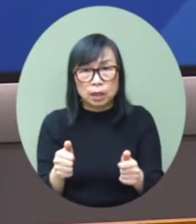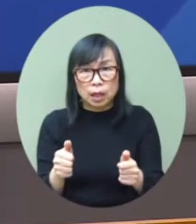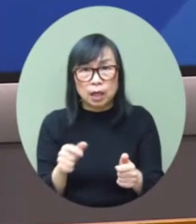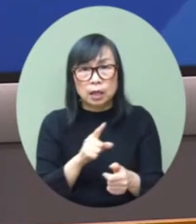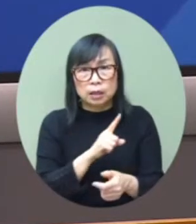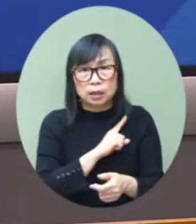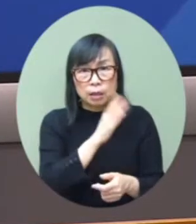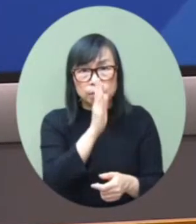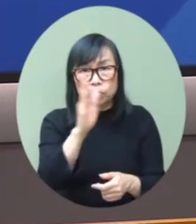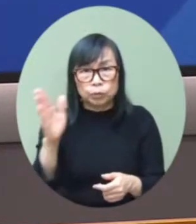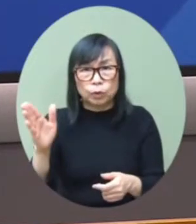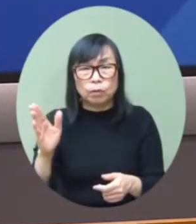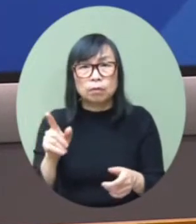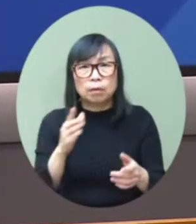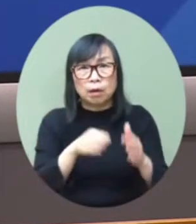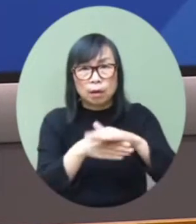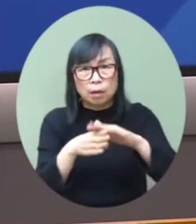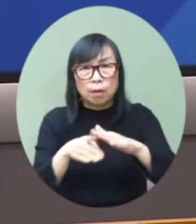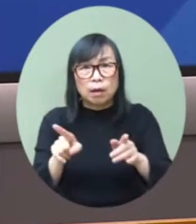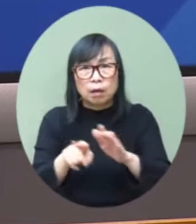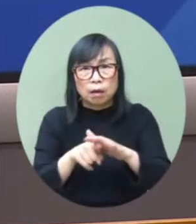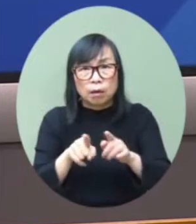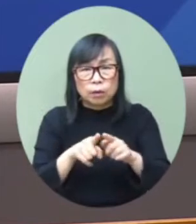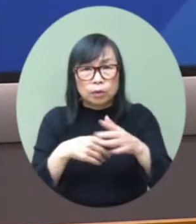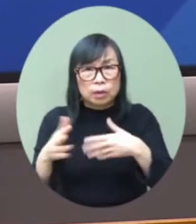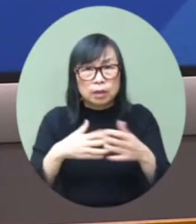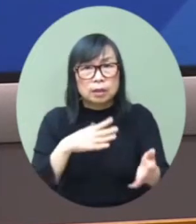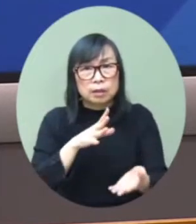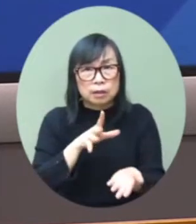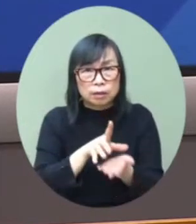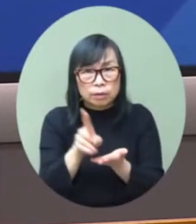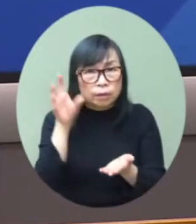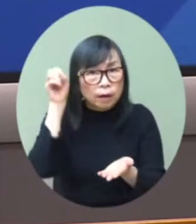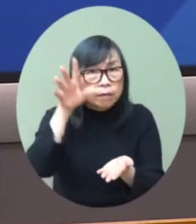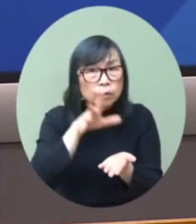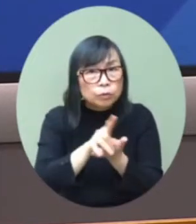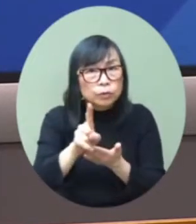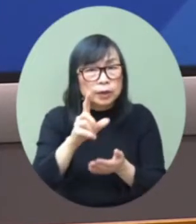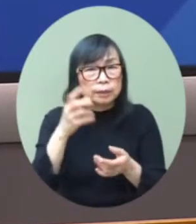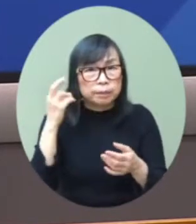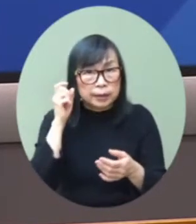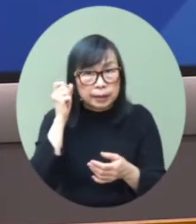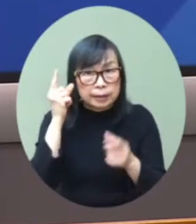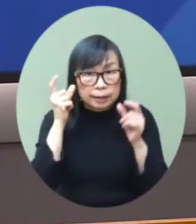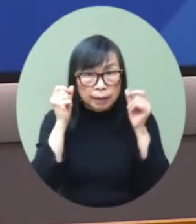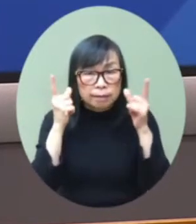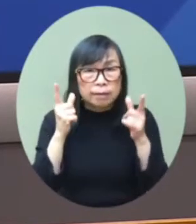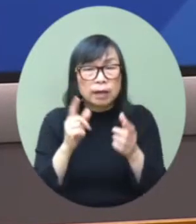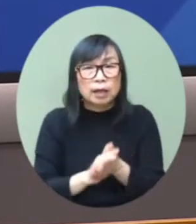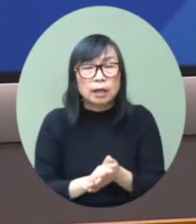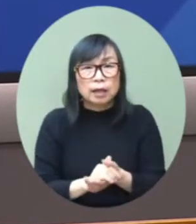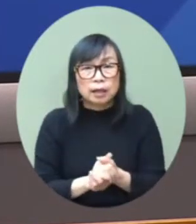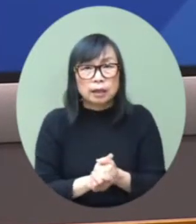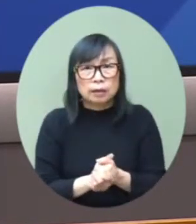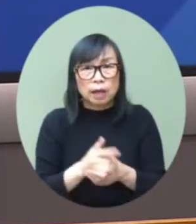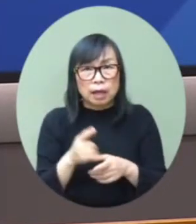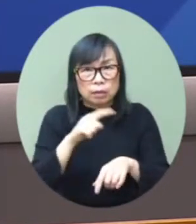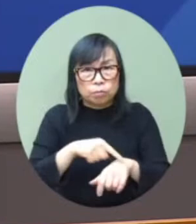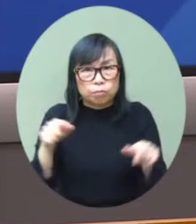I would like to take this opportunity to thank the different departments for displaying their professionalism in serving the public.